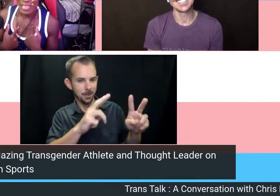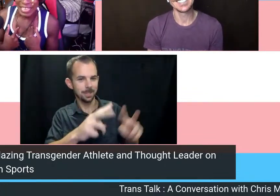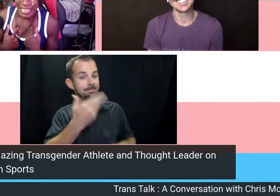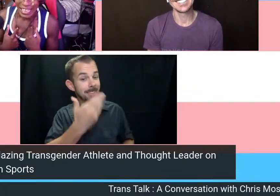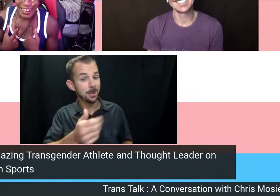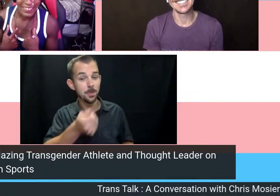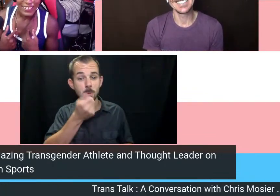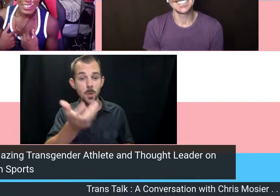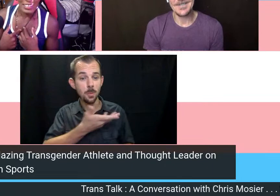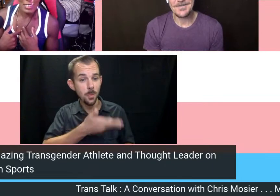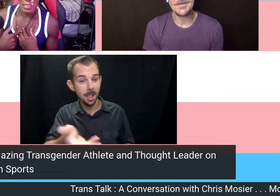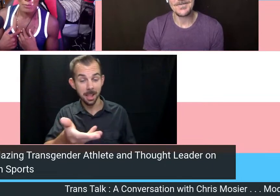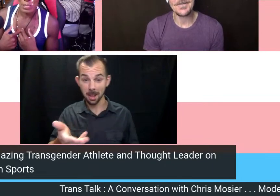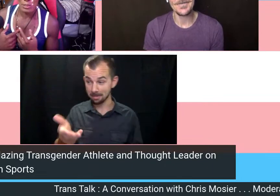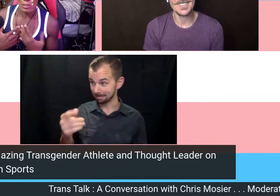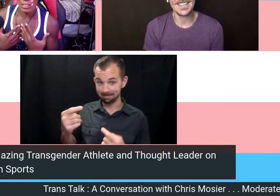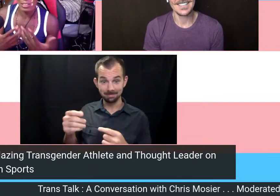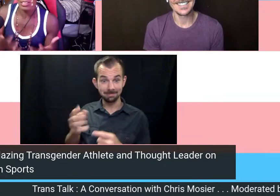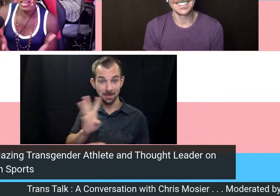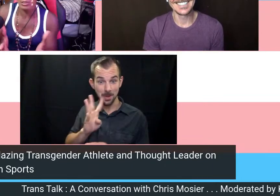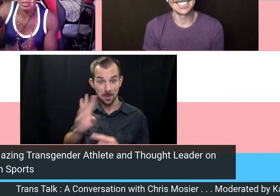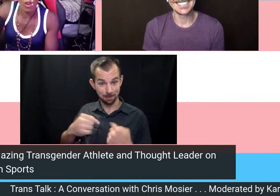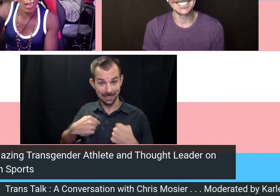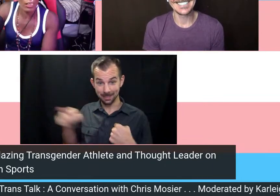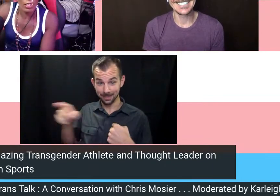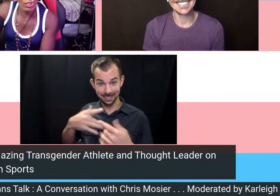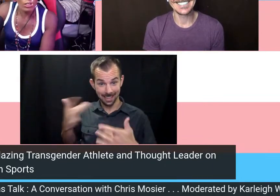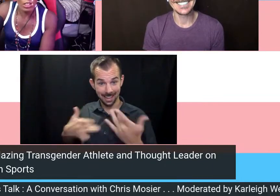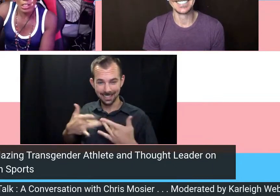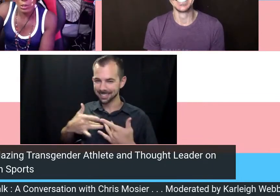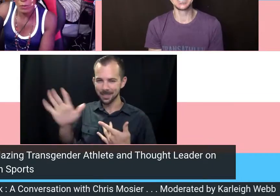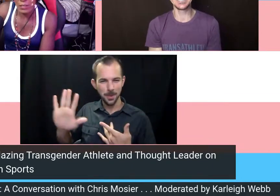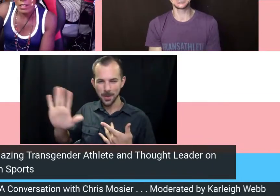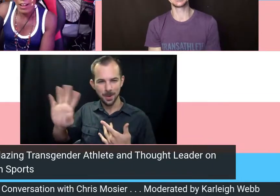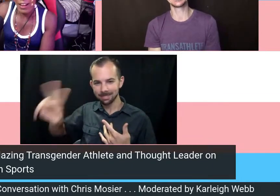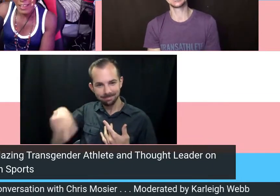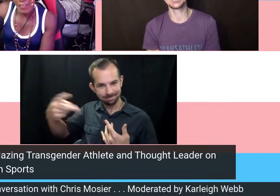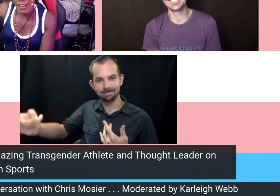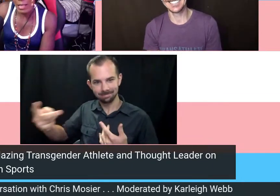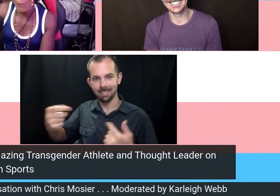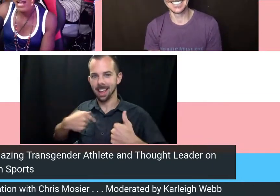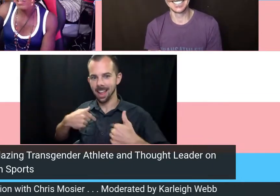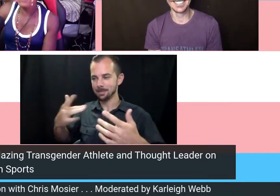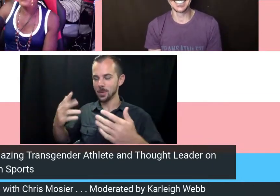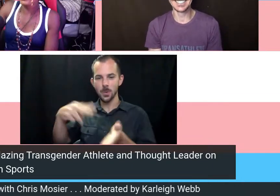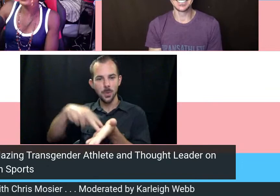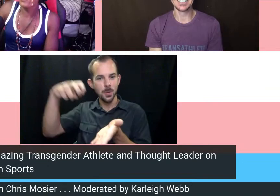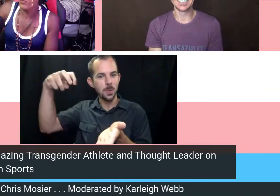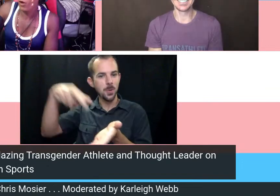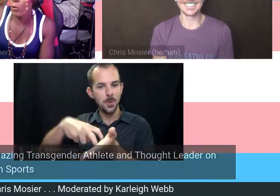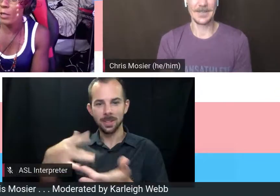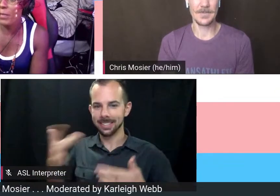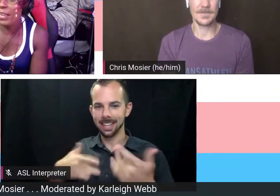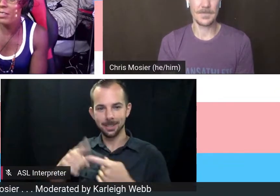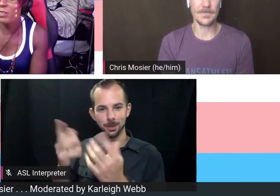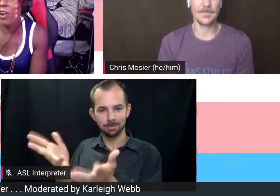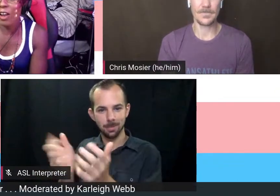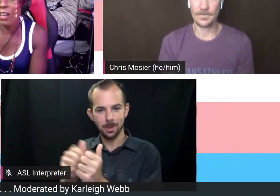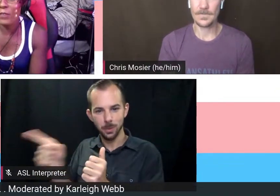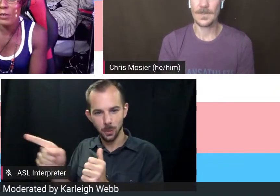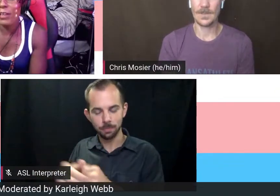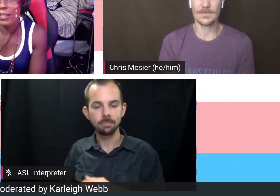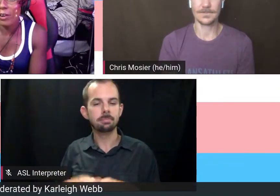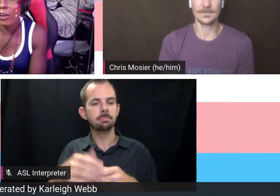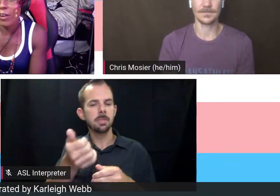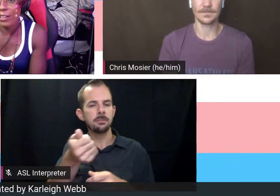to me. To talk to me. No, this is an honor to talk to you. Now, a couple housekeeping notes before we begin. To